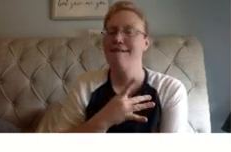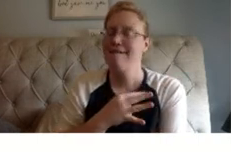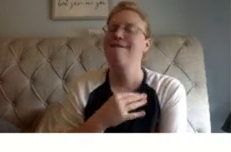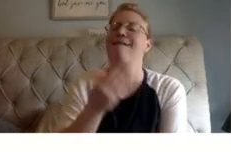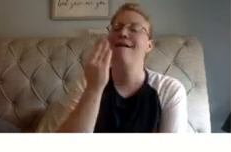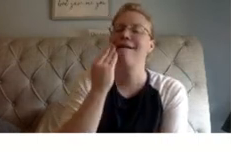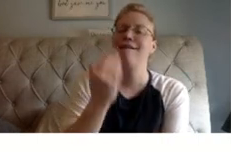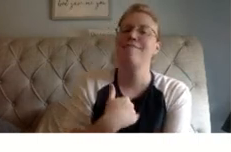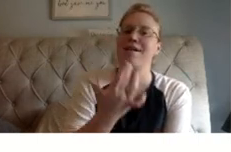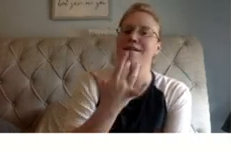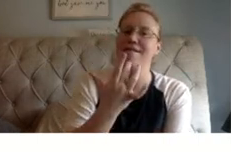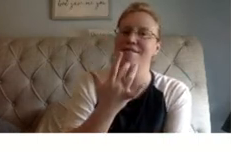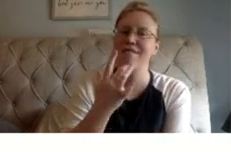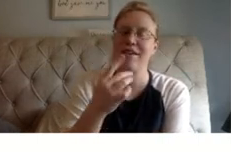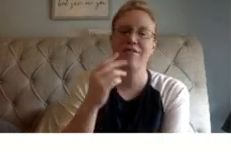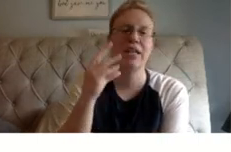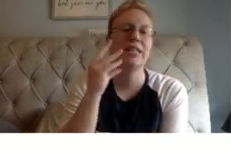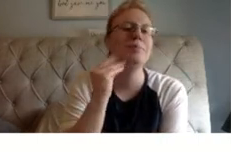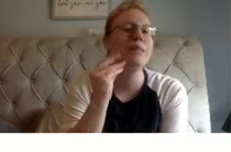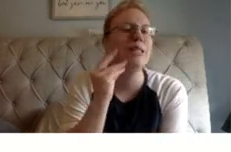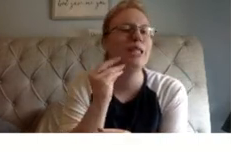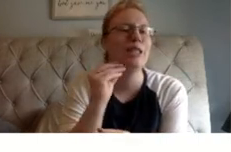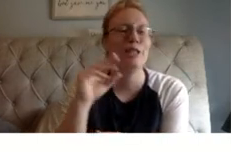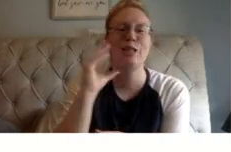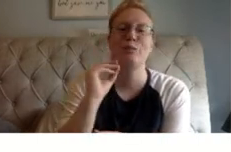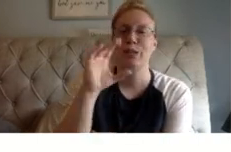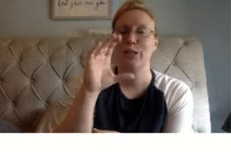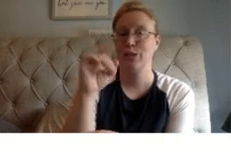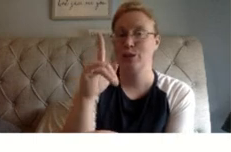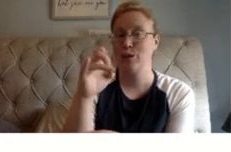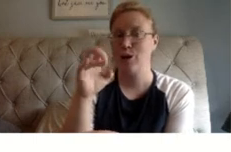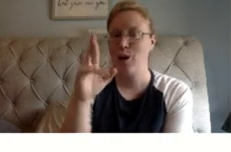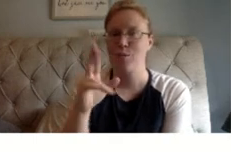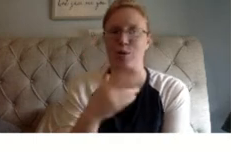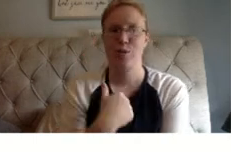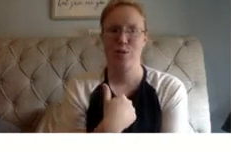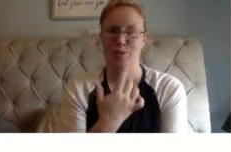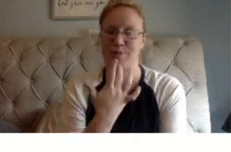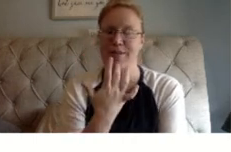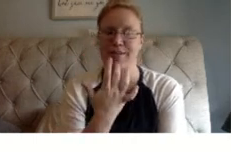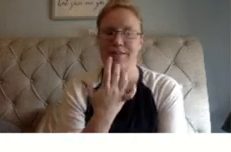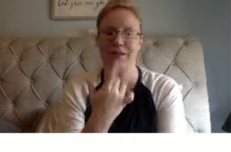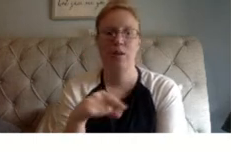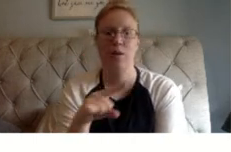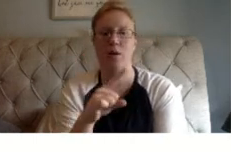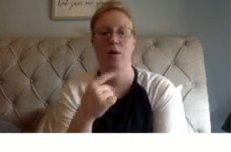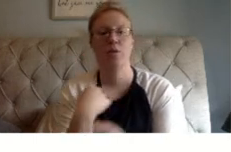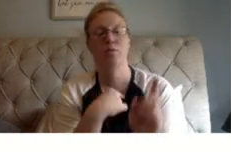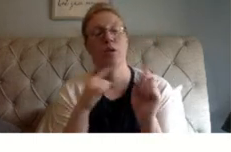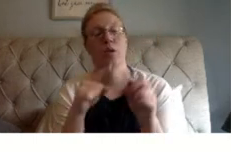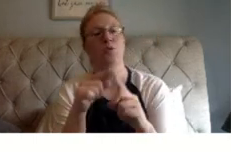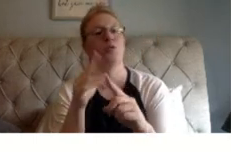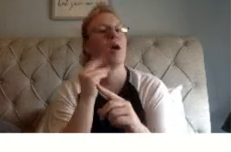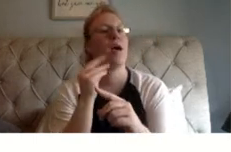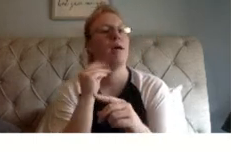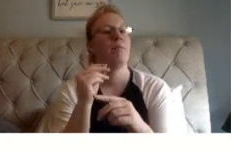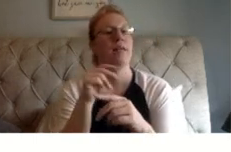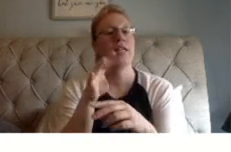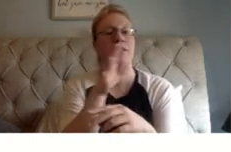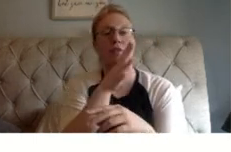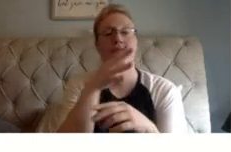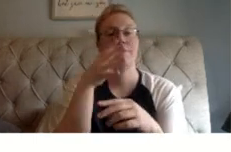my favorite pie is peach pie. Peach cobbler is actually my favorite. And we go to a peach farm in Texas